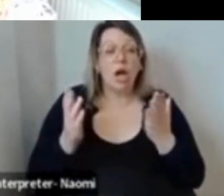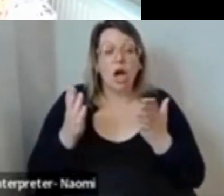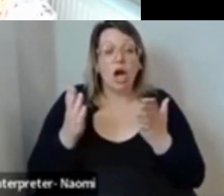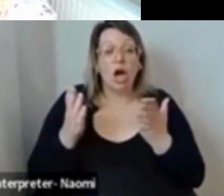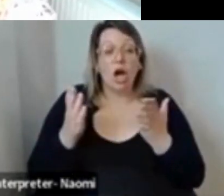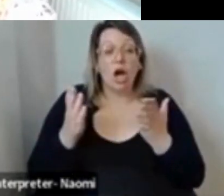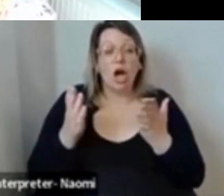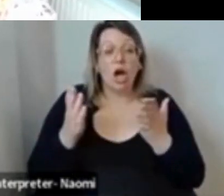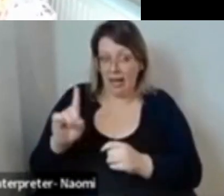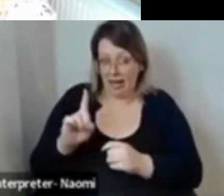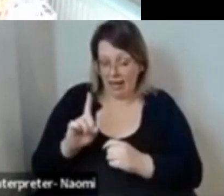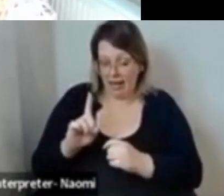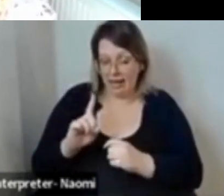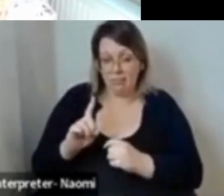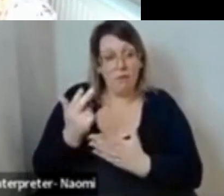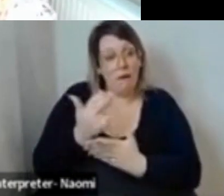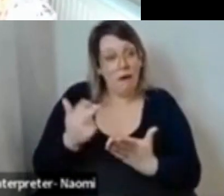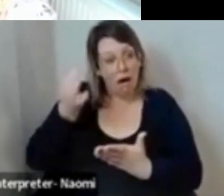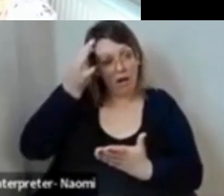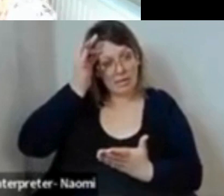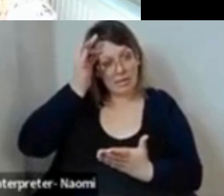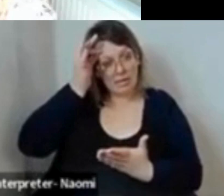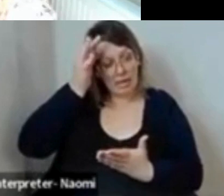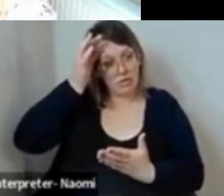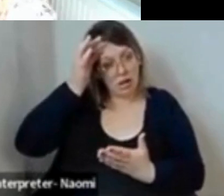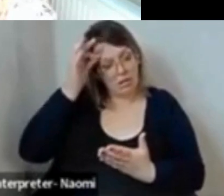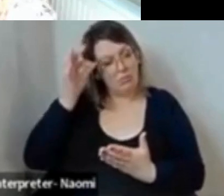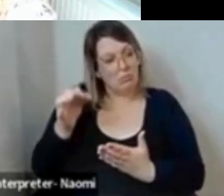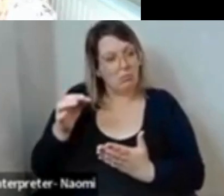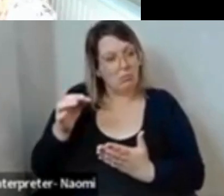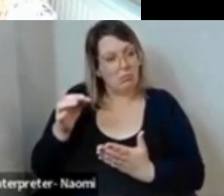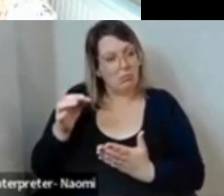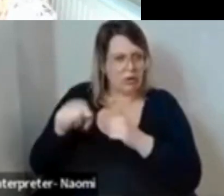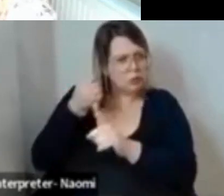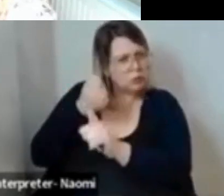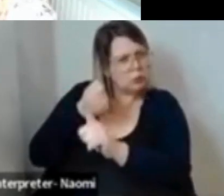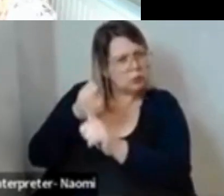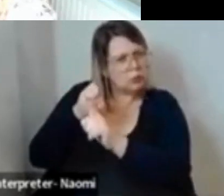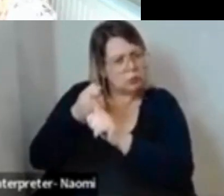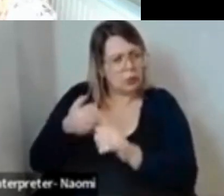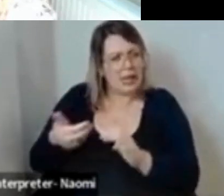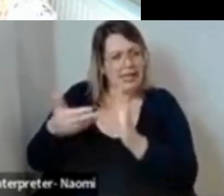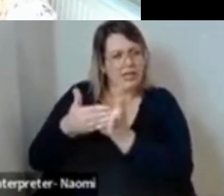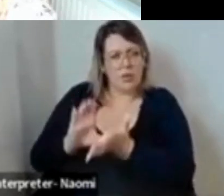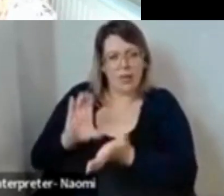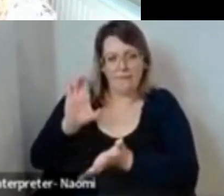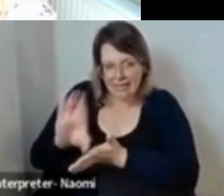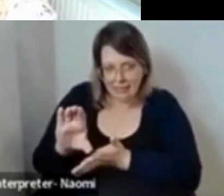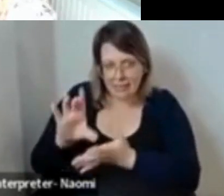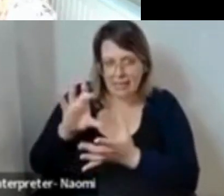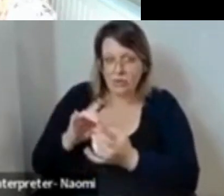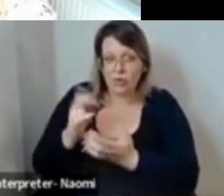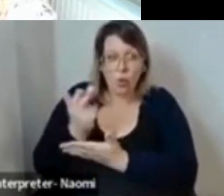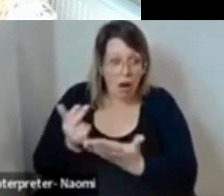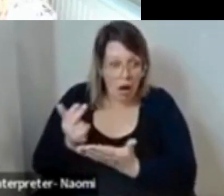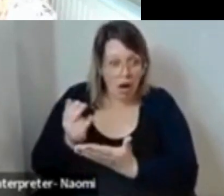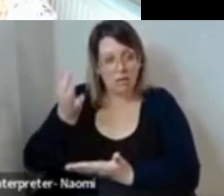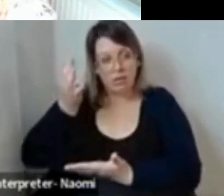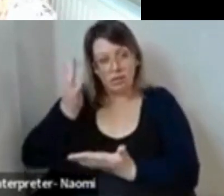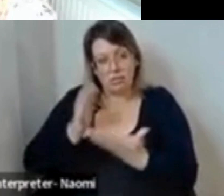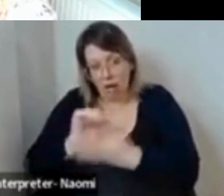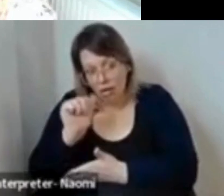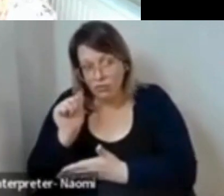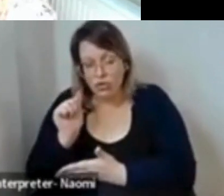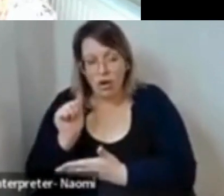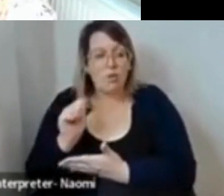is always making the case for additional investment across government for arts and culture, and we will continue to do so for the